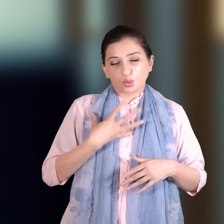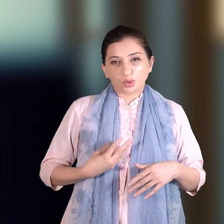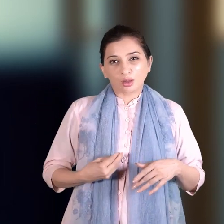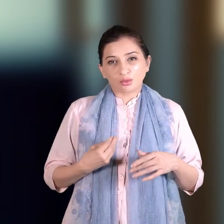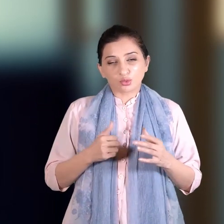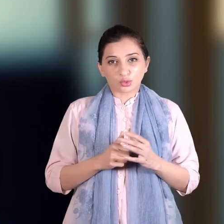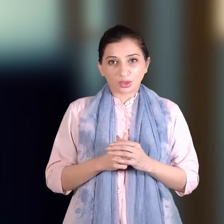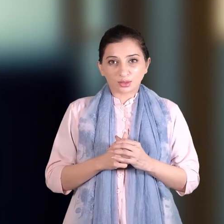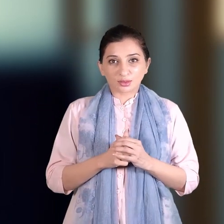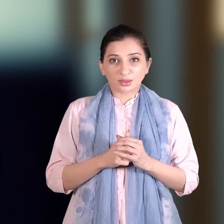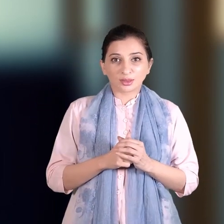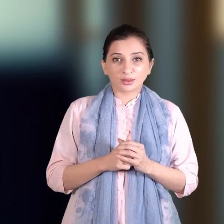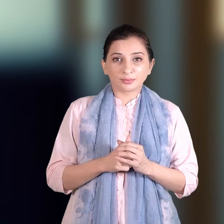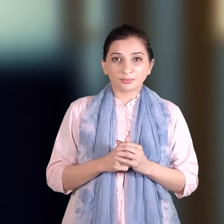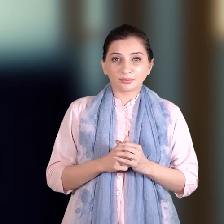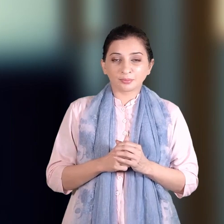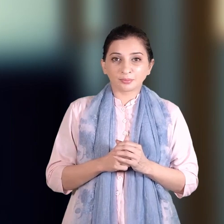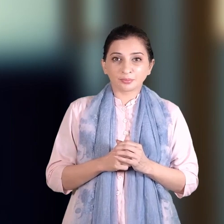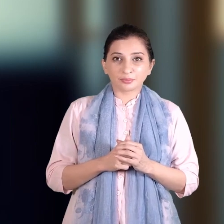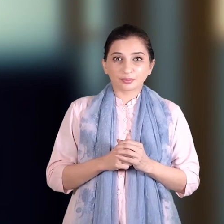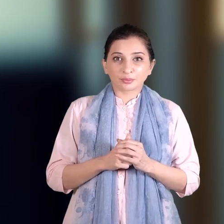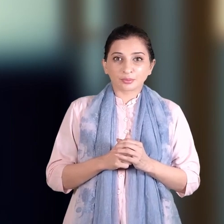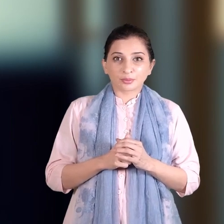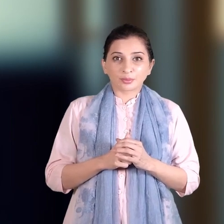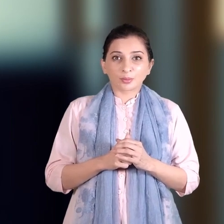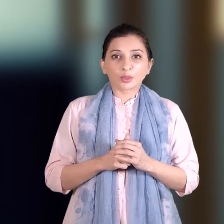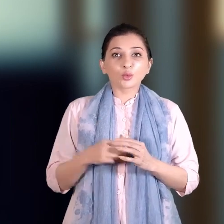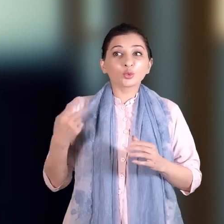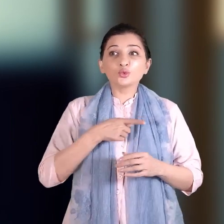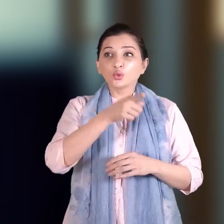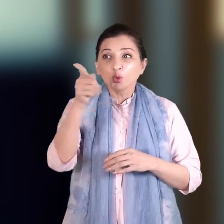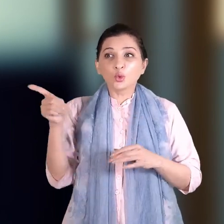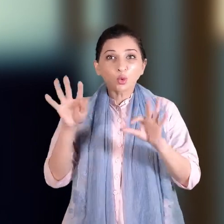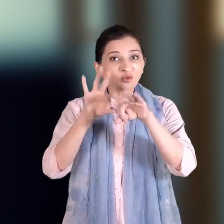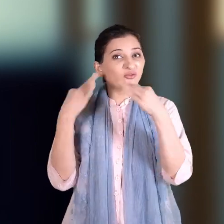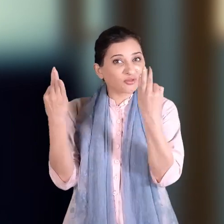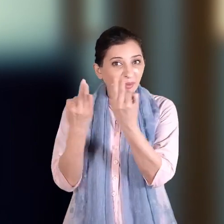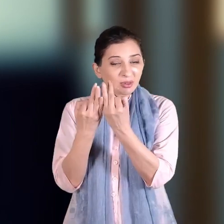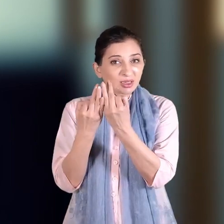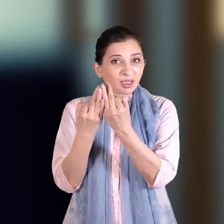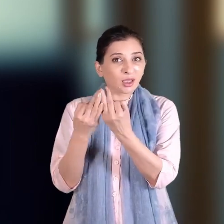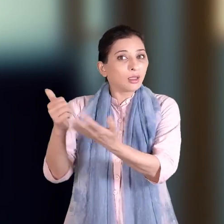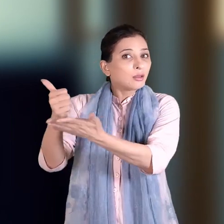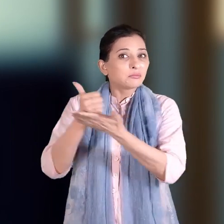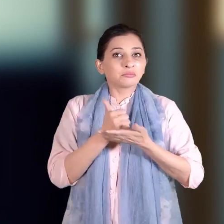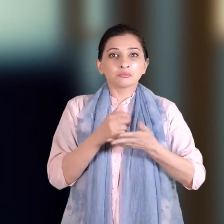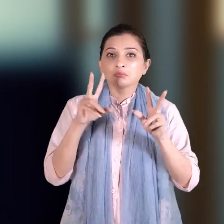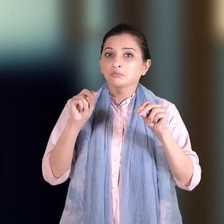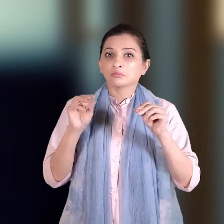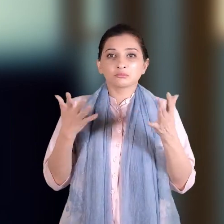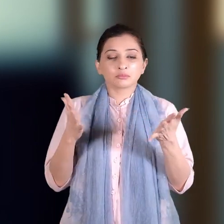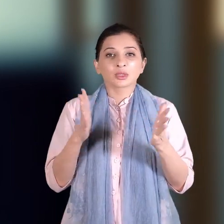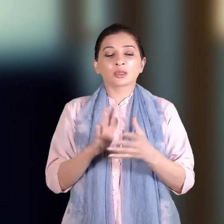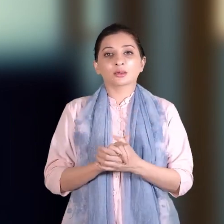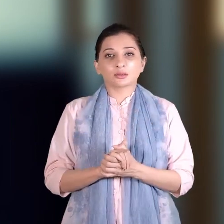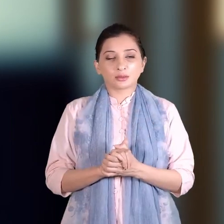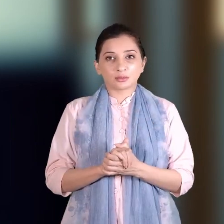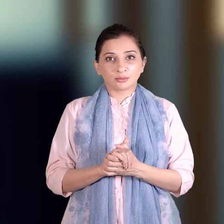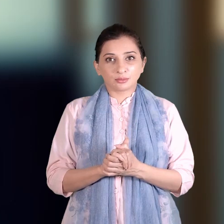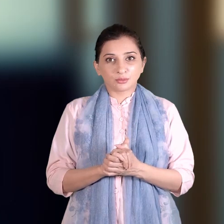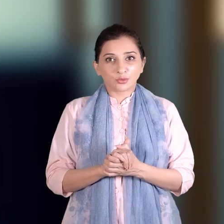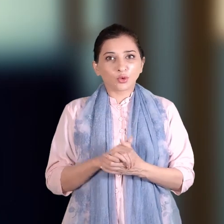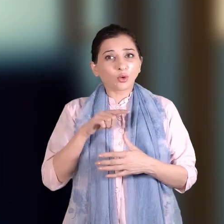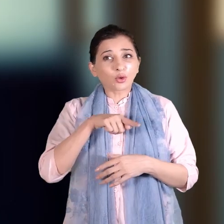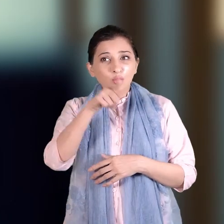also unable to, have compassion from people around them as well. They kind of also